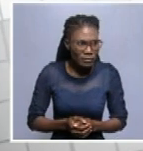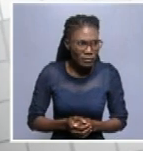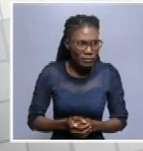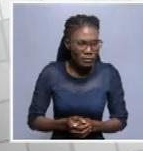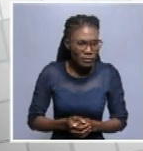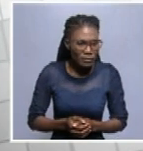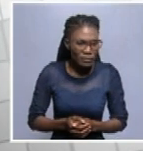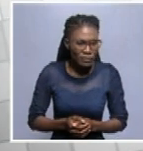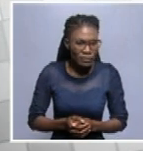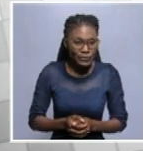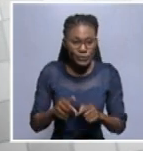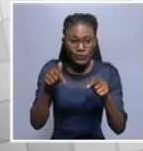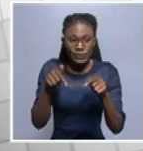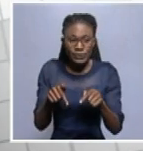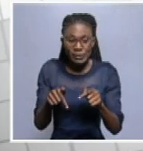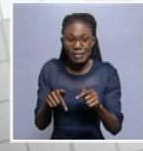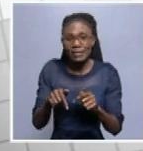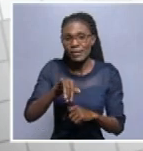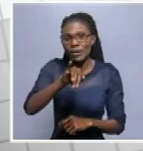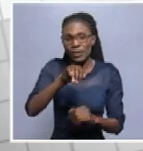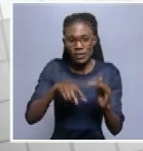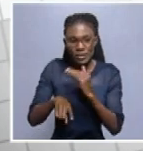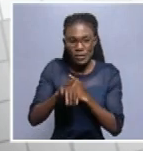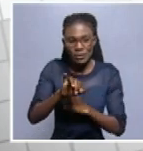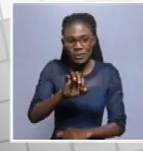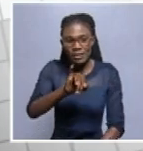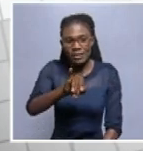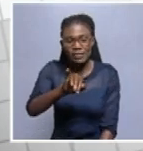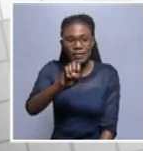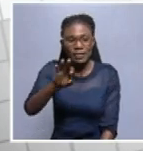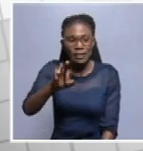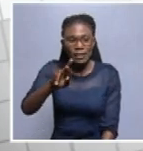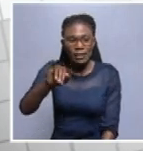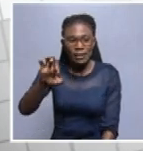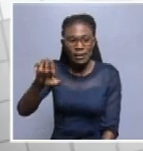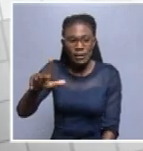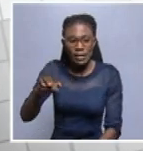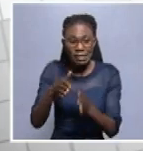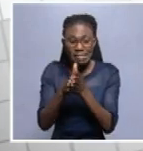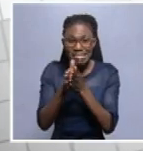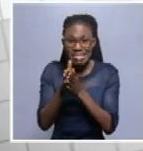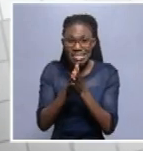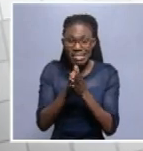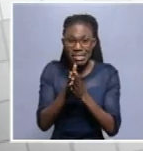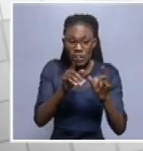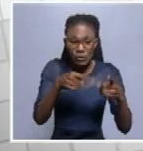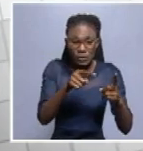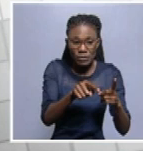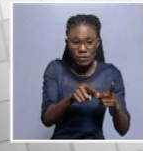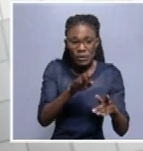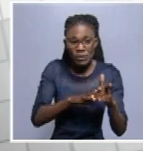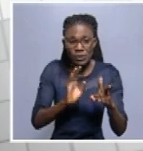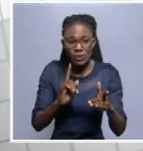Yeah, basically, Israel have vested interest in this case, and I think it's more